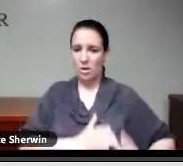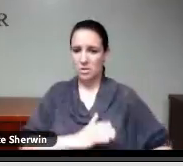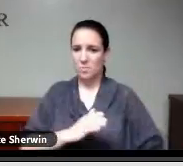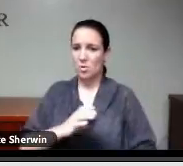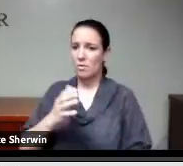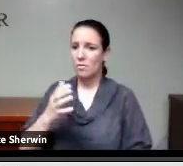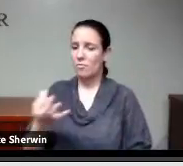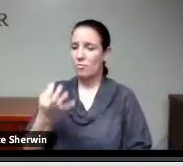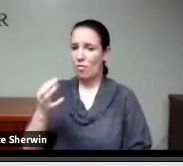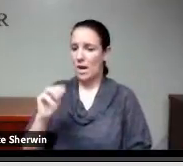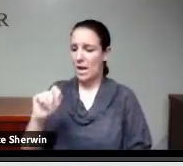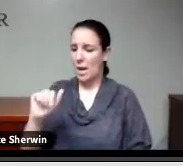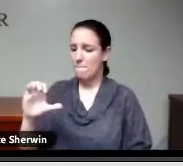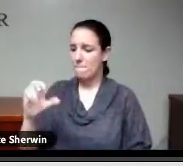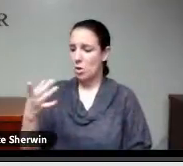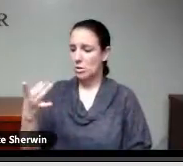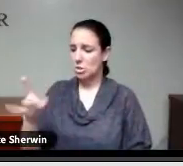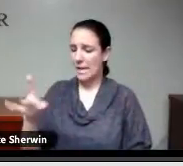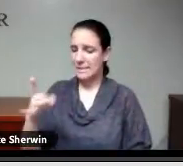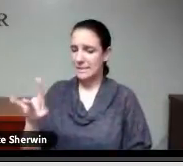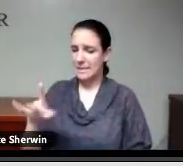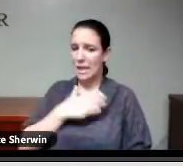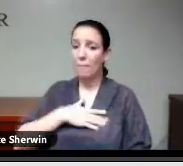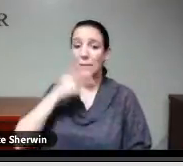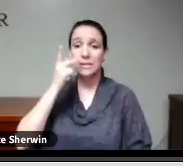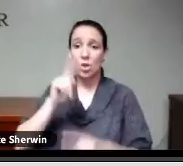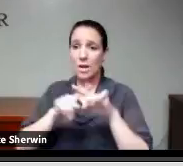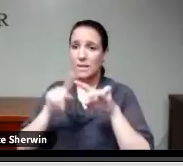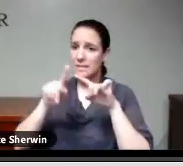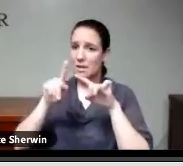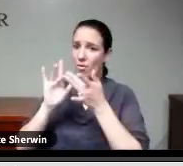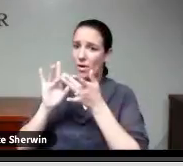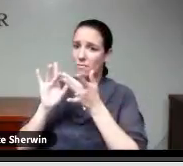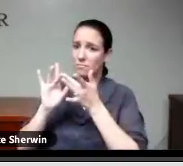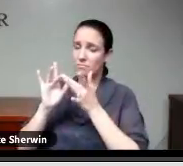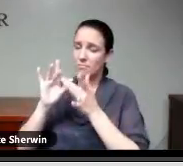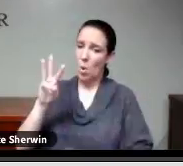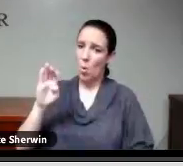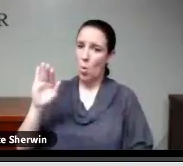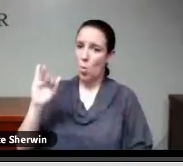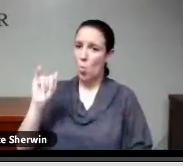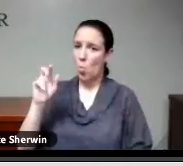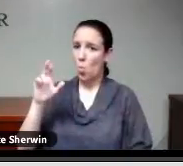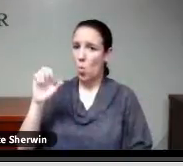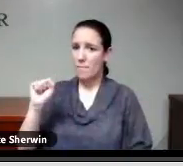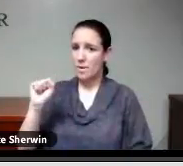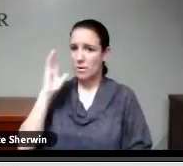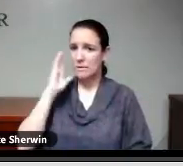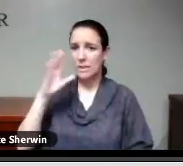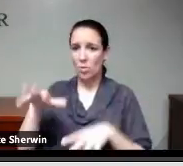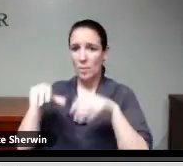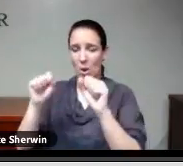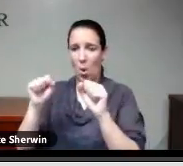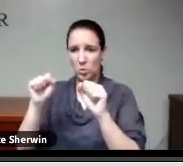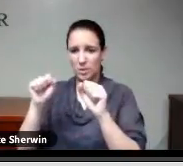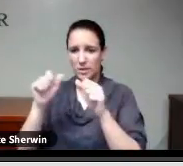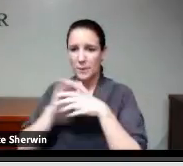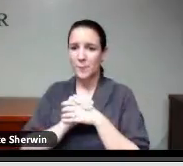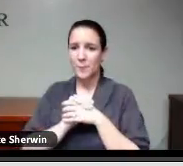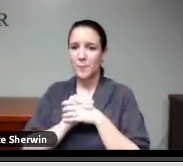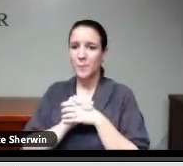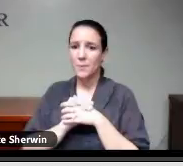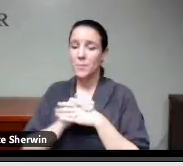We encourage you to look at the upcoming webinars and workshops in months ahead, and hope you're all able to join us for future training opportunities. So